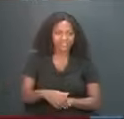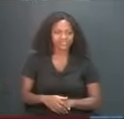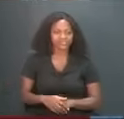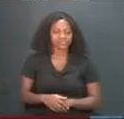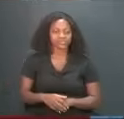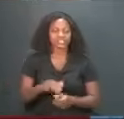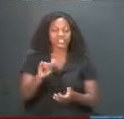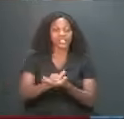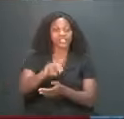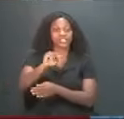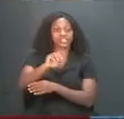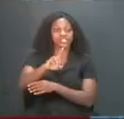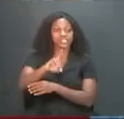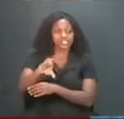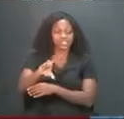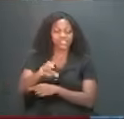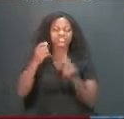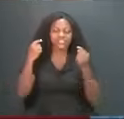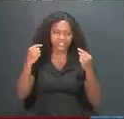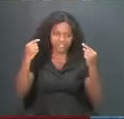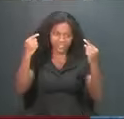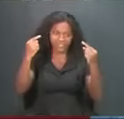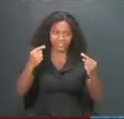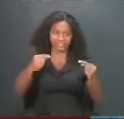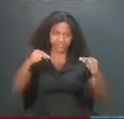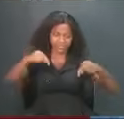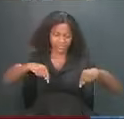that the NDC has been successful today.